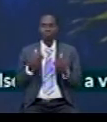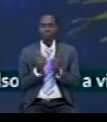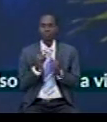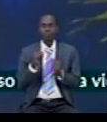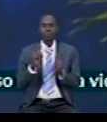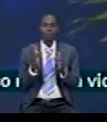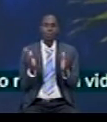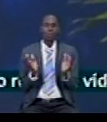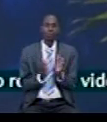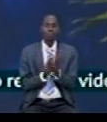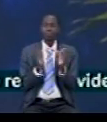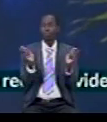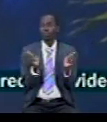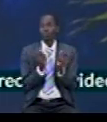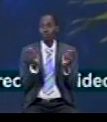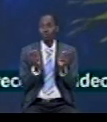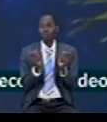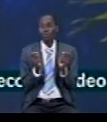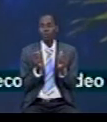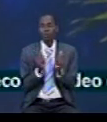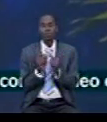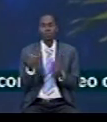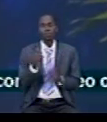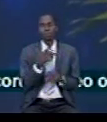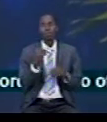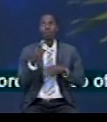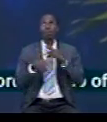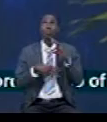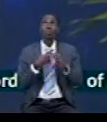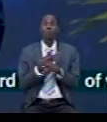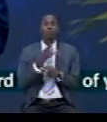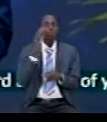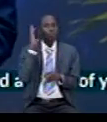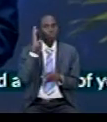The world will celebrate Jesus in you.